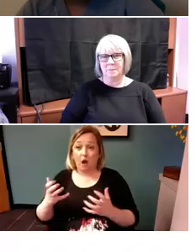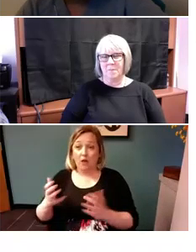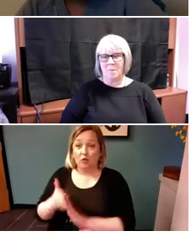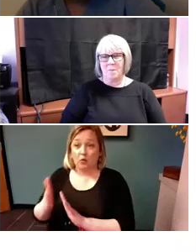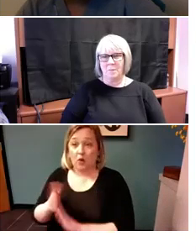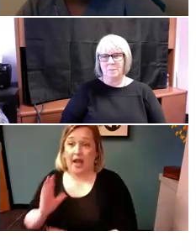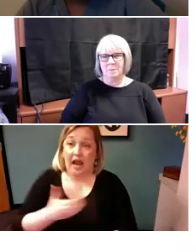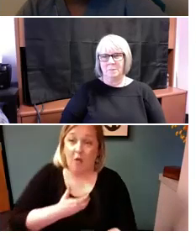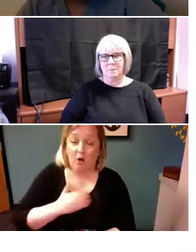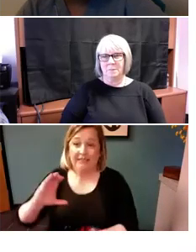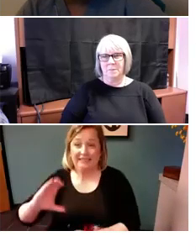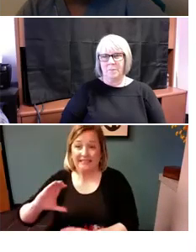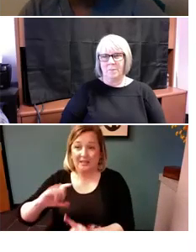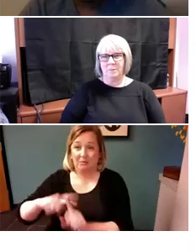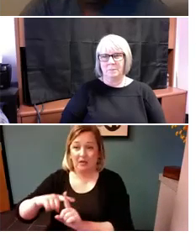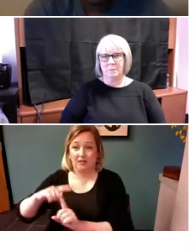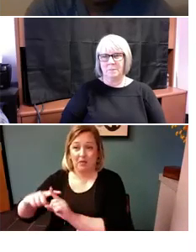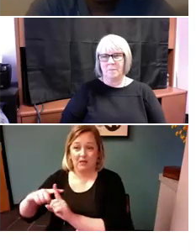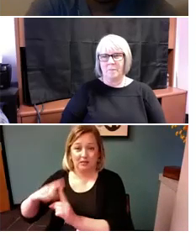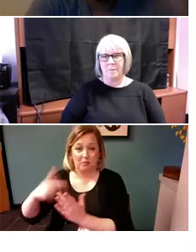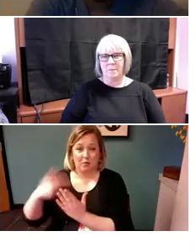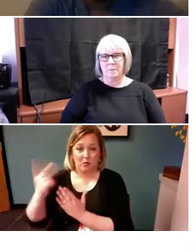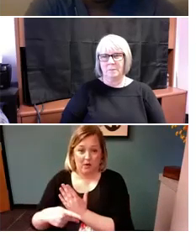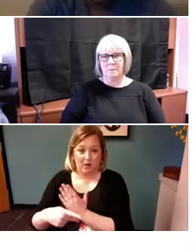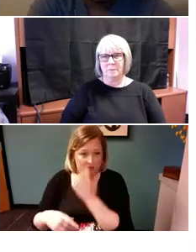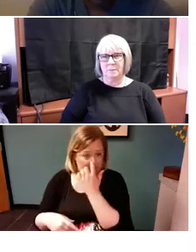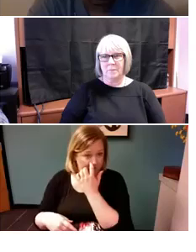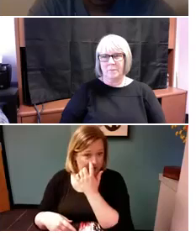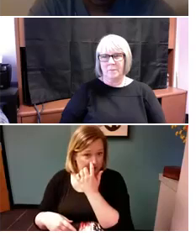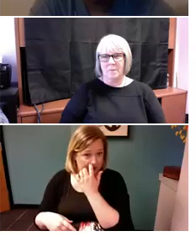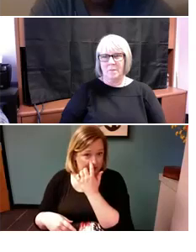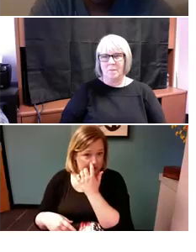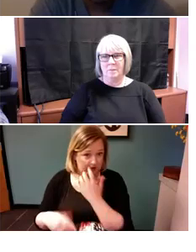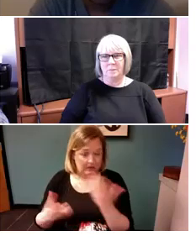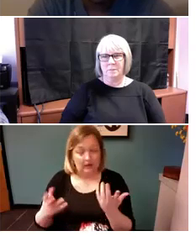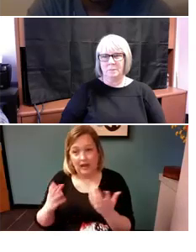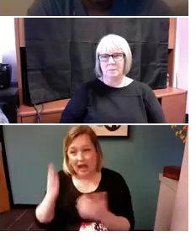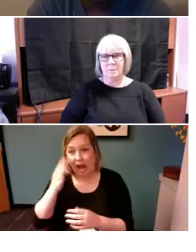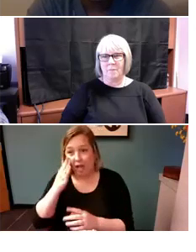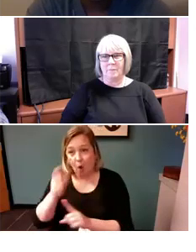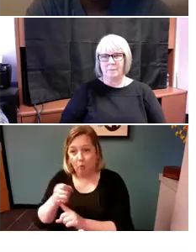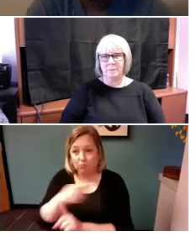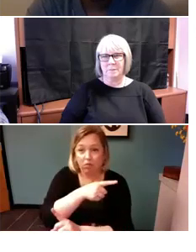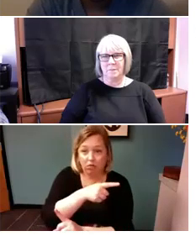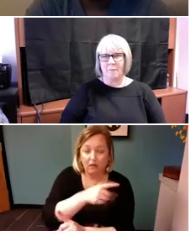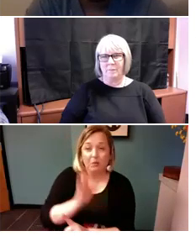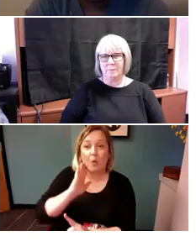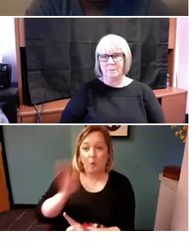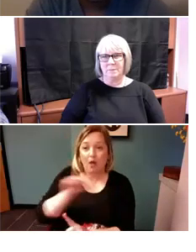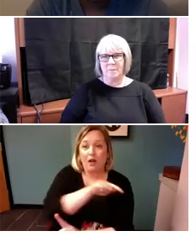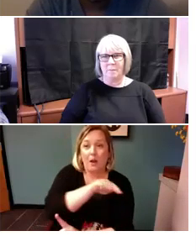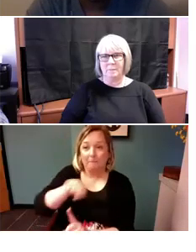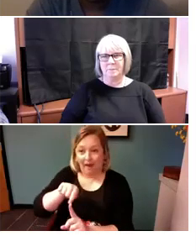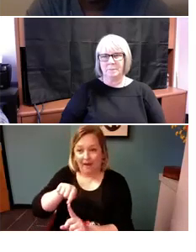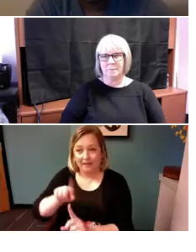program, and this is a weird tangent, but I'm going to come back to your particular question in a second. Give me